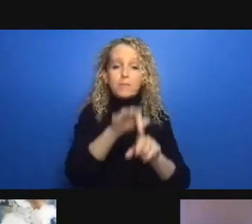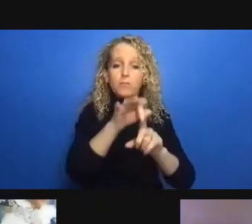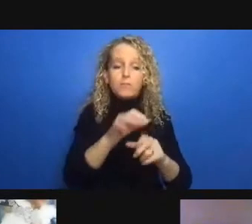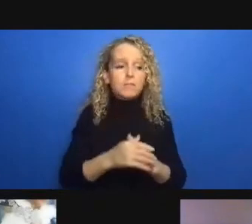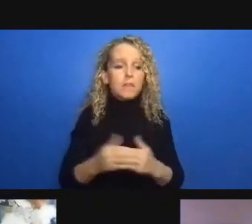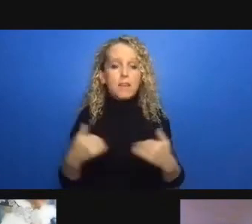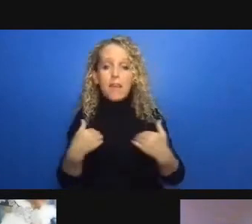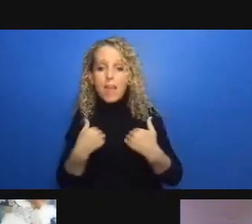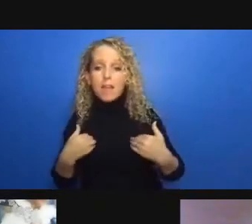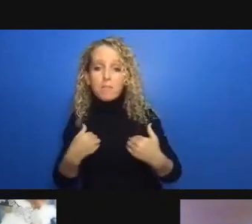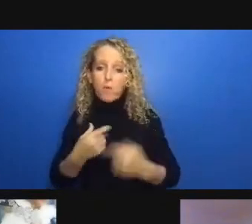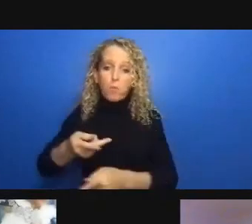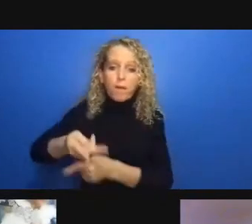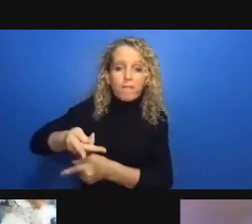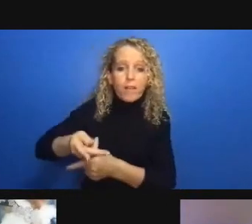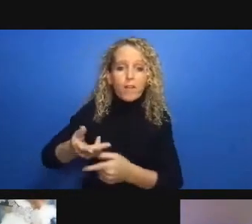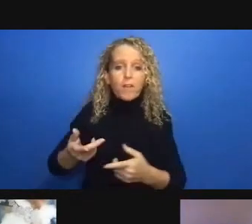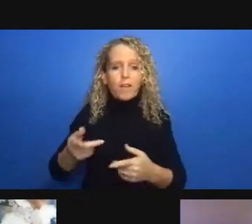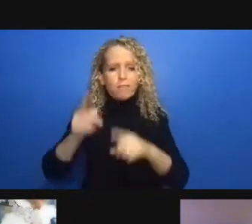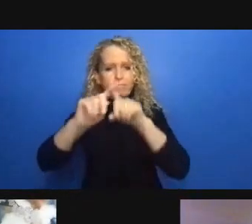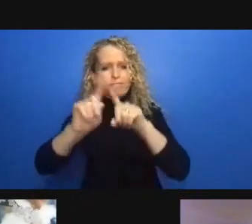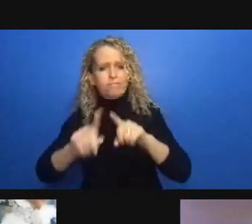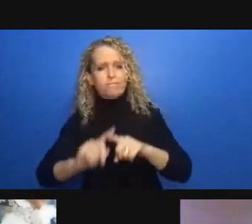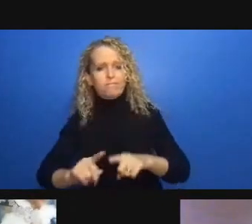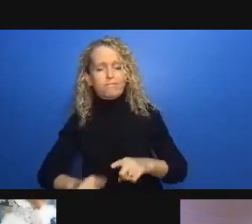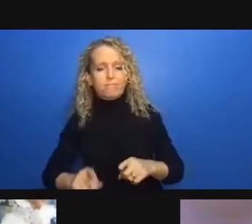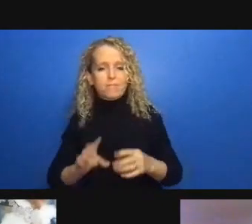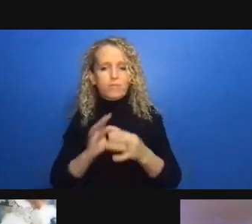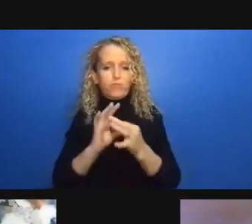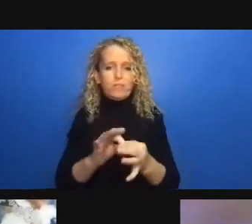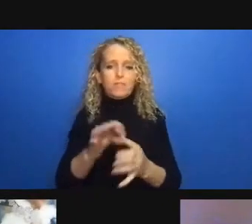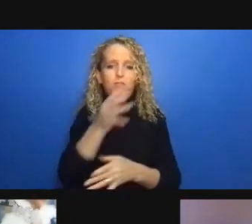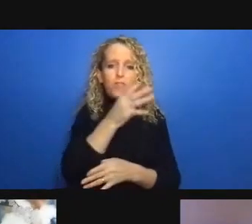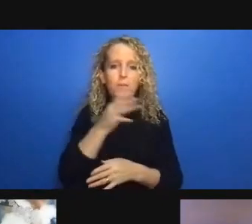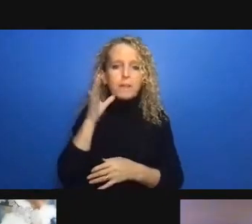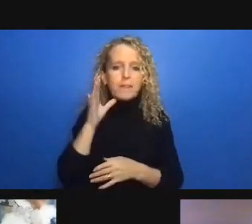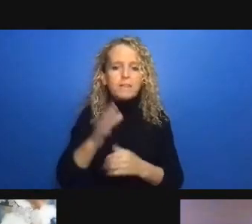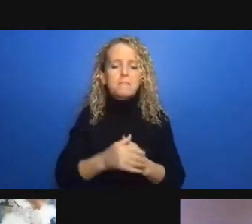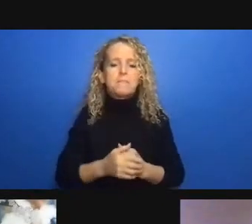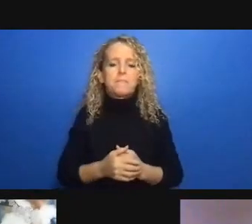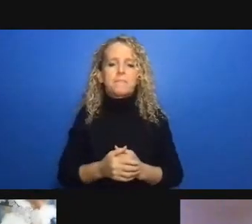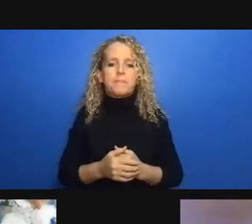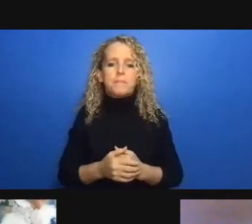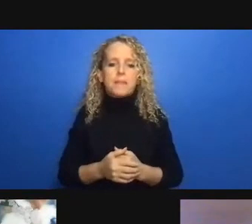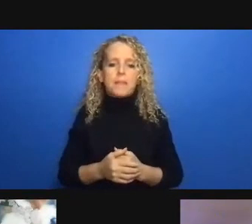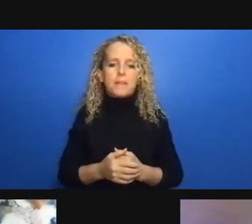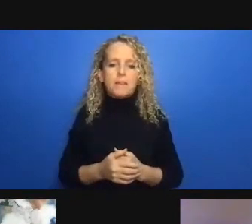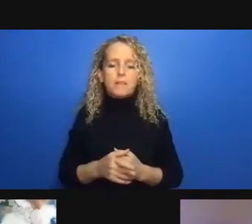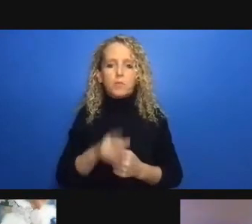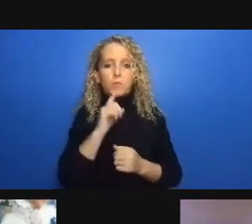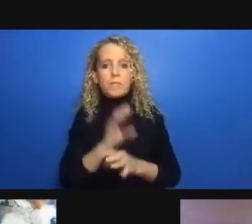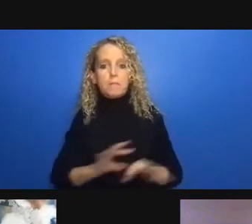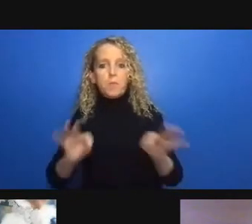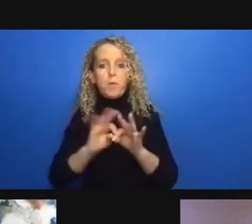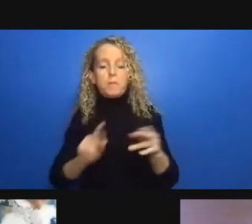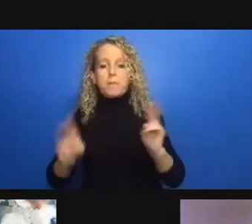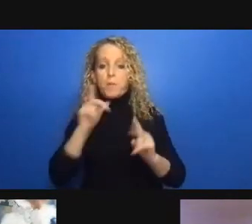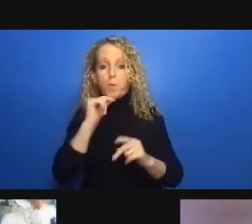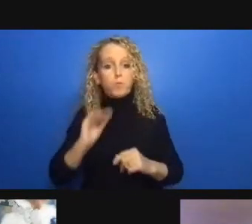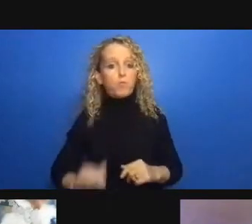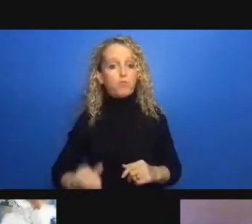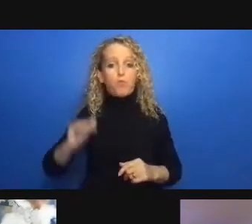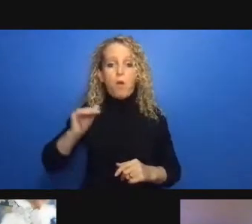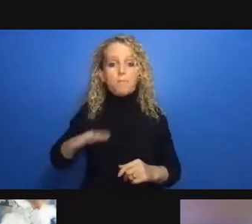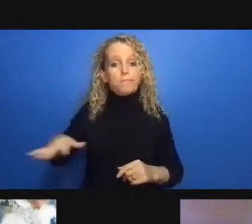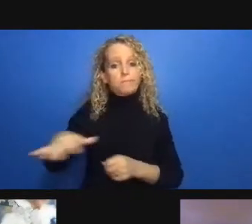just so many aspects to farming, and making sure that our young people, you know, those not growing up in agriculture like myself,